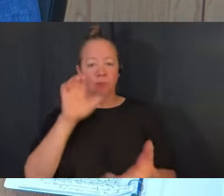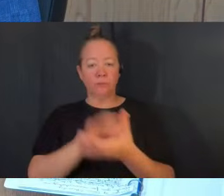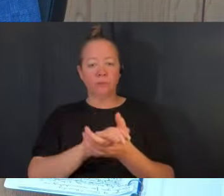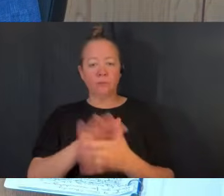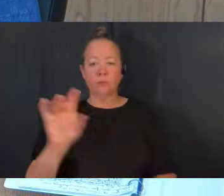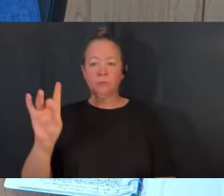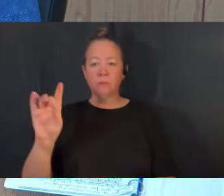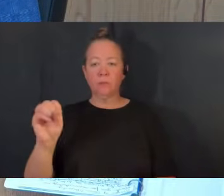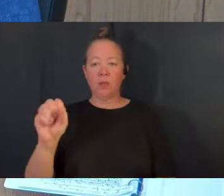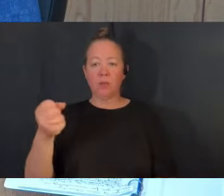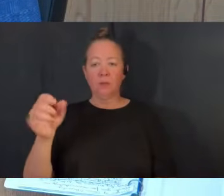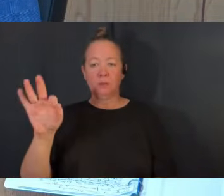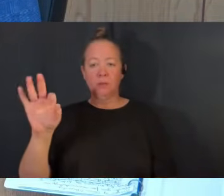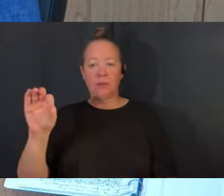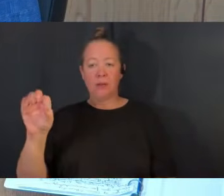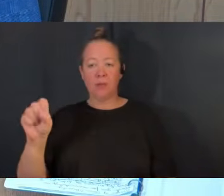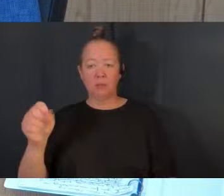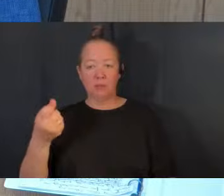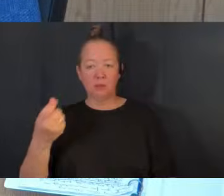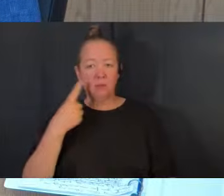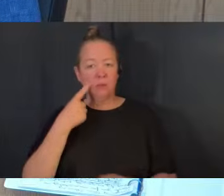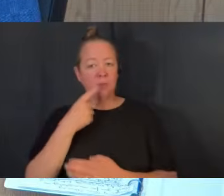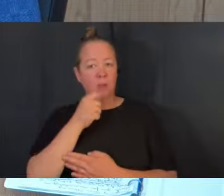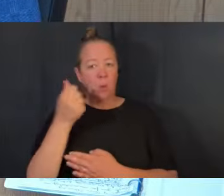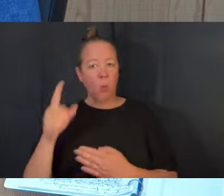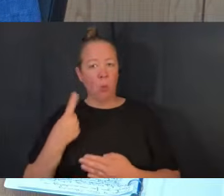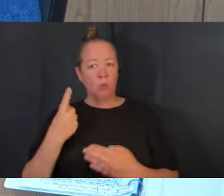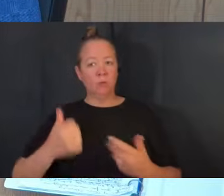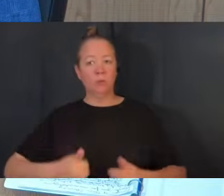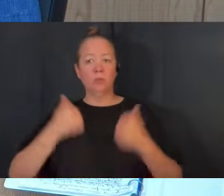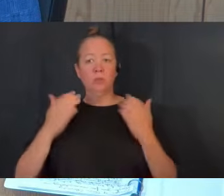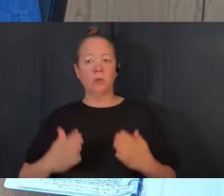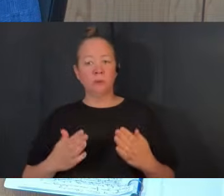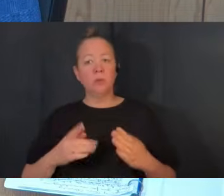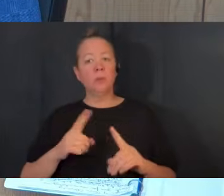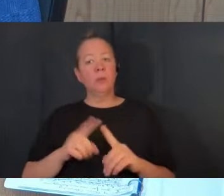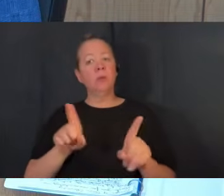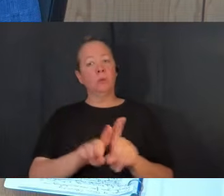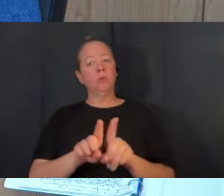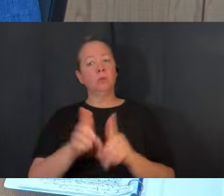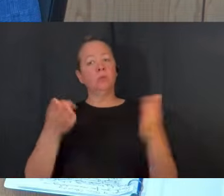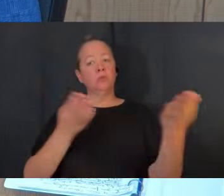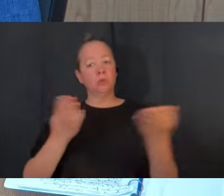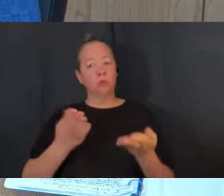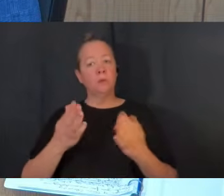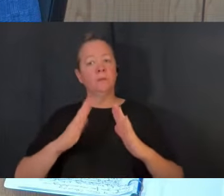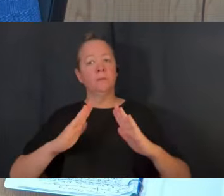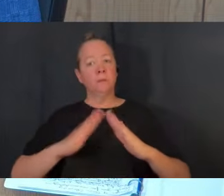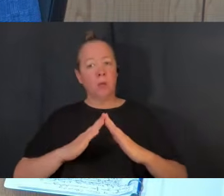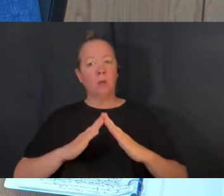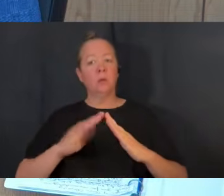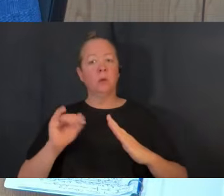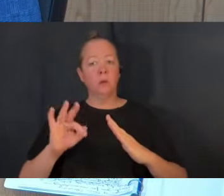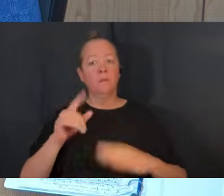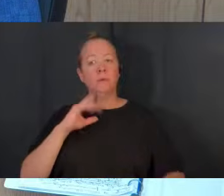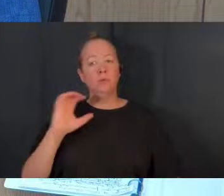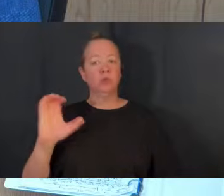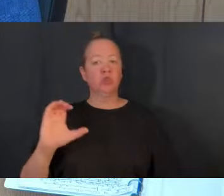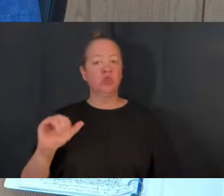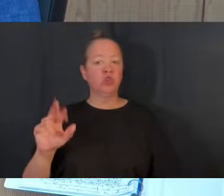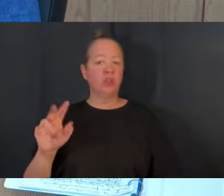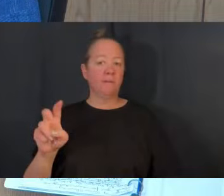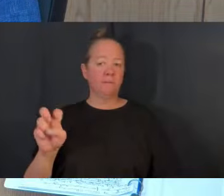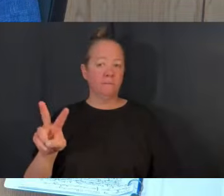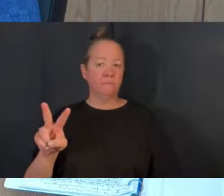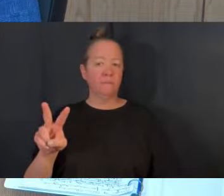Not only was he a resident, but he lived over there, but he served the town of Cheverly in the most important, one of the